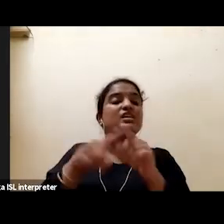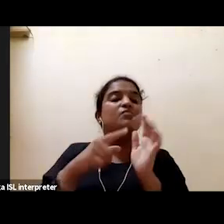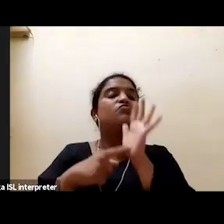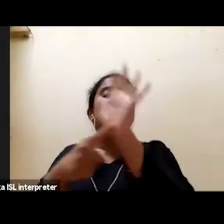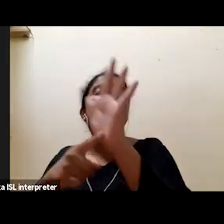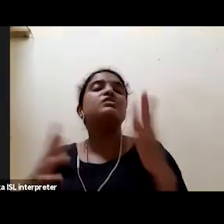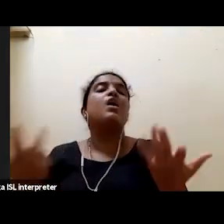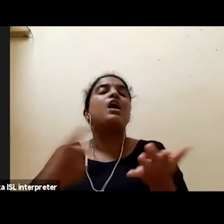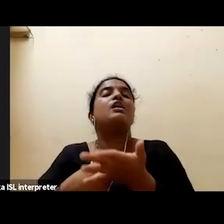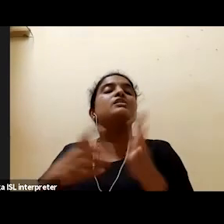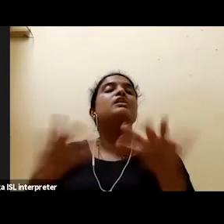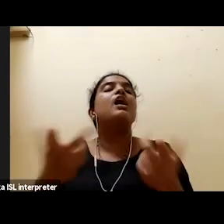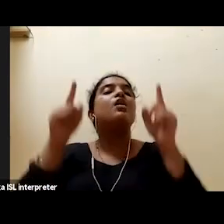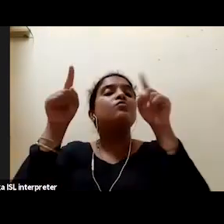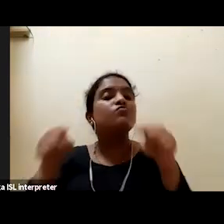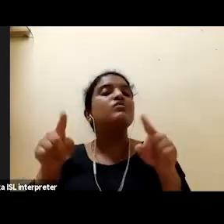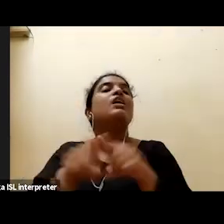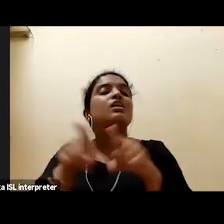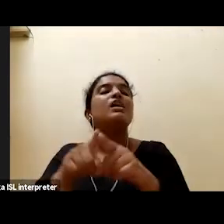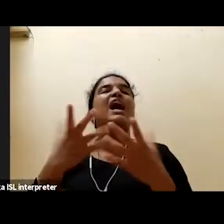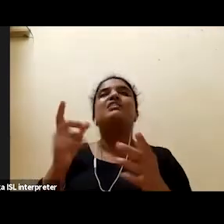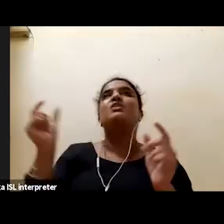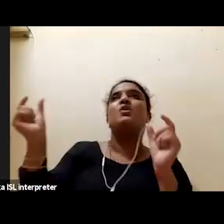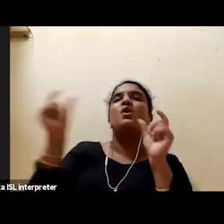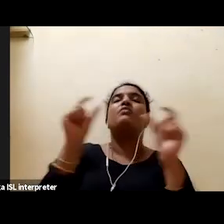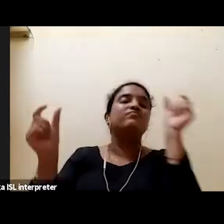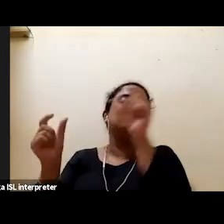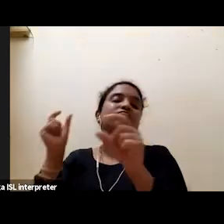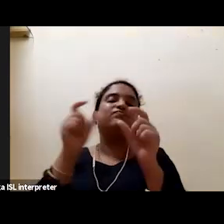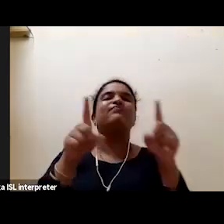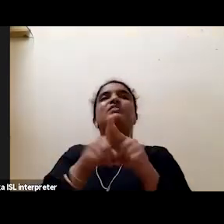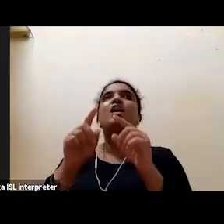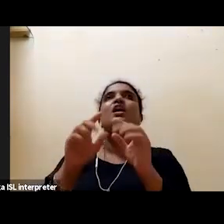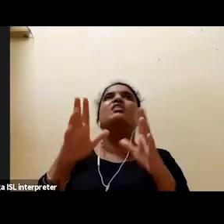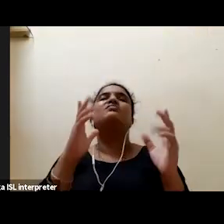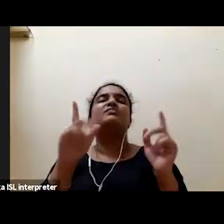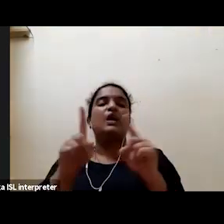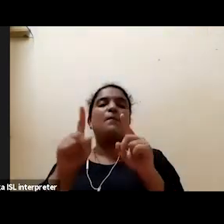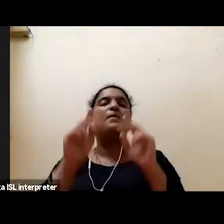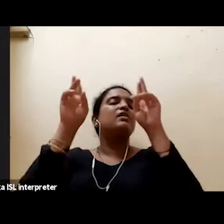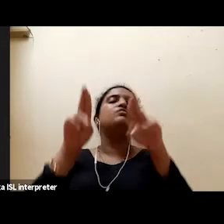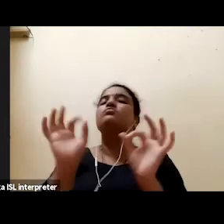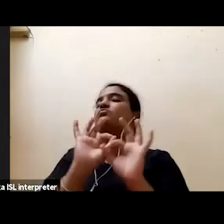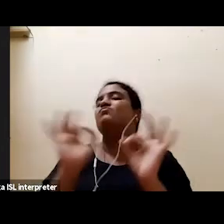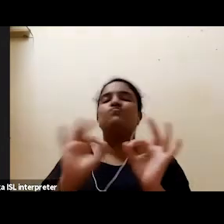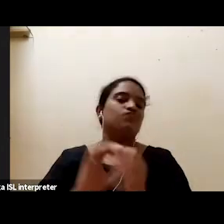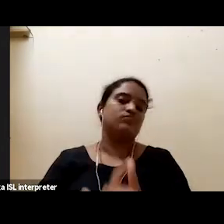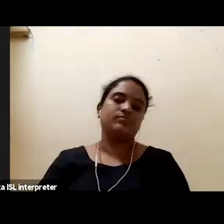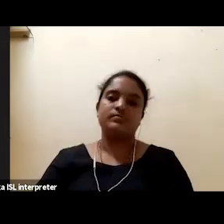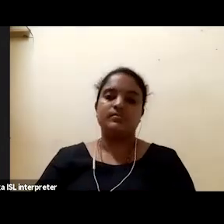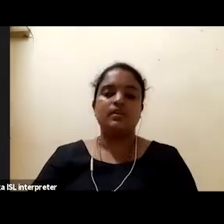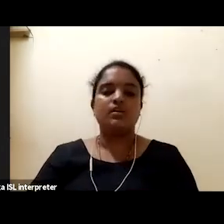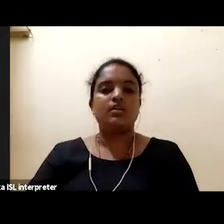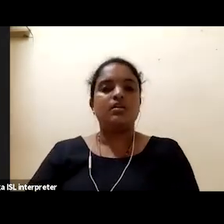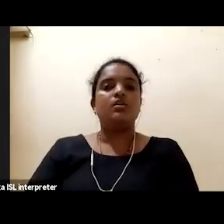the post wordy and flabby without giving you anything in result.